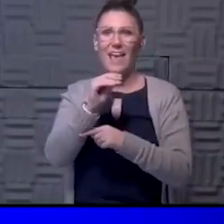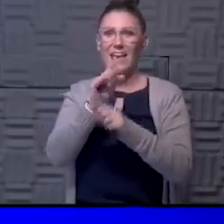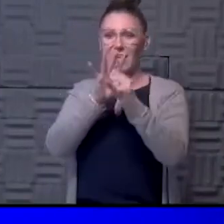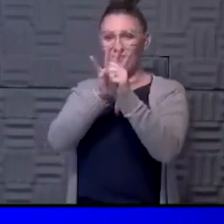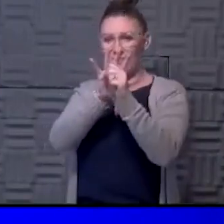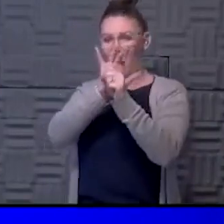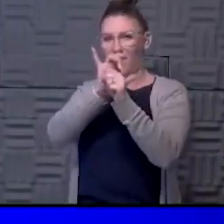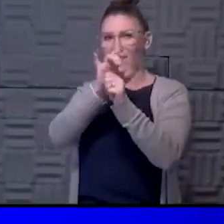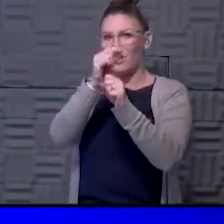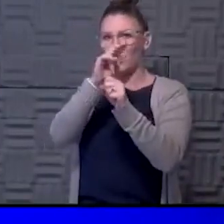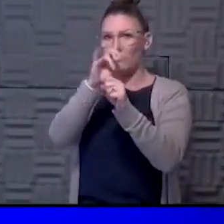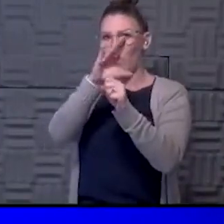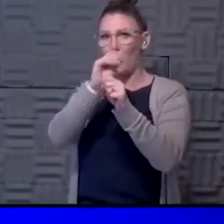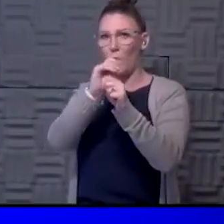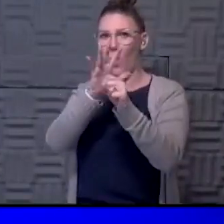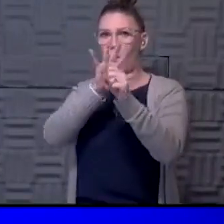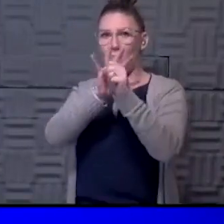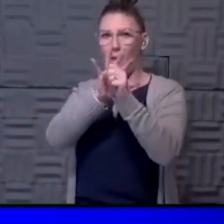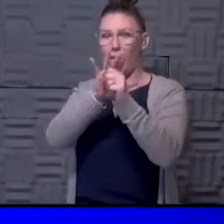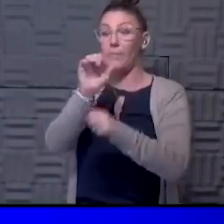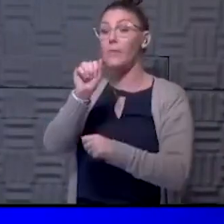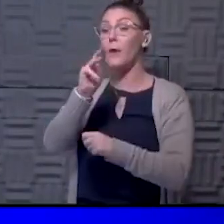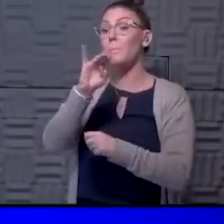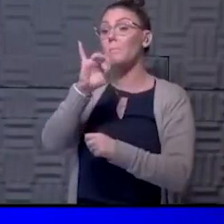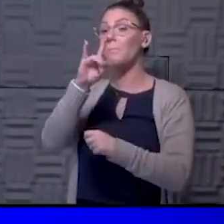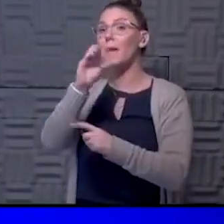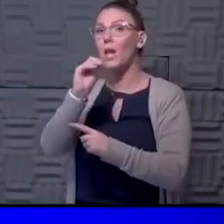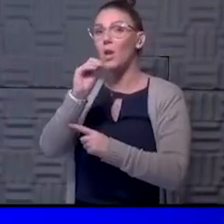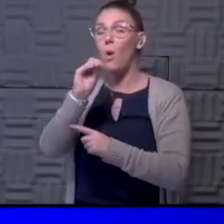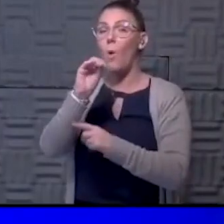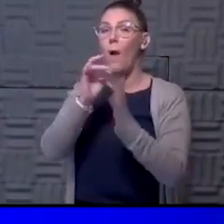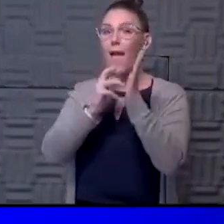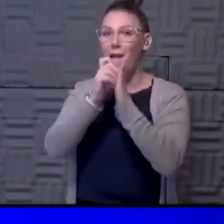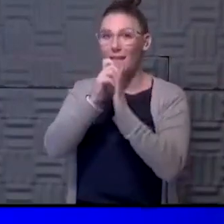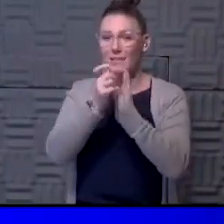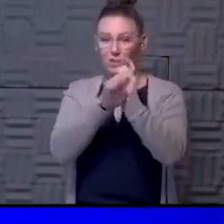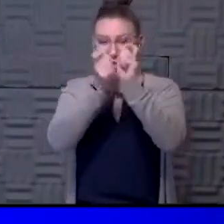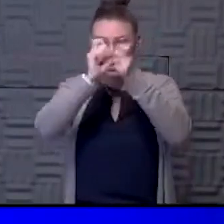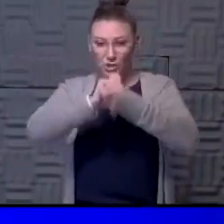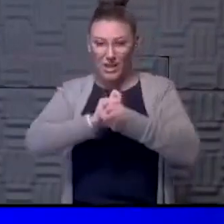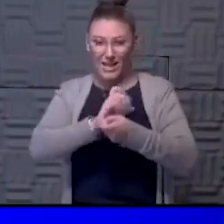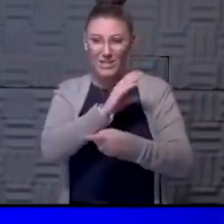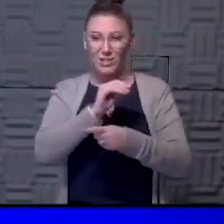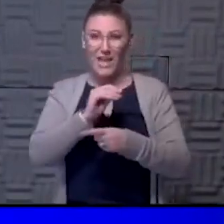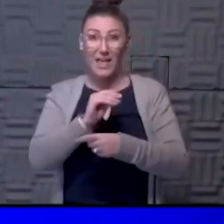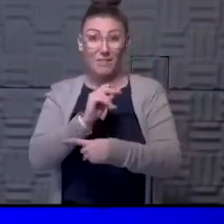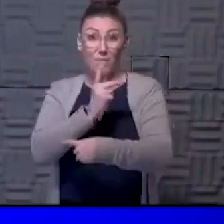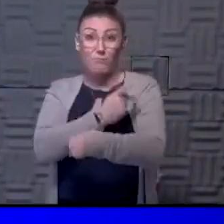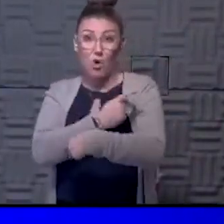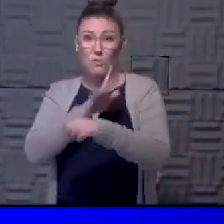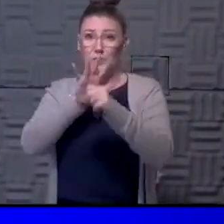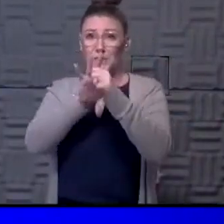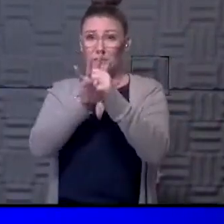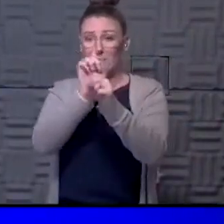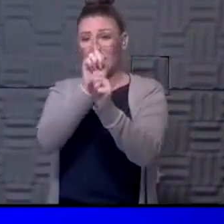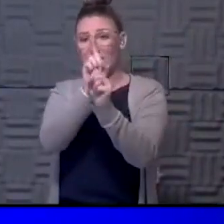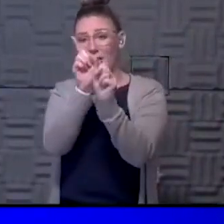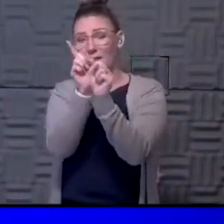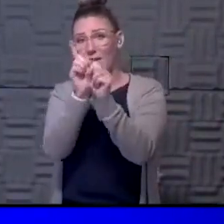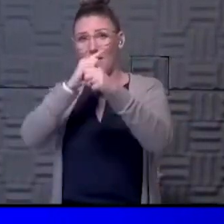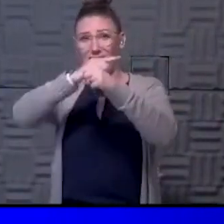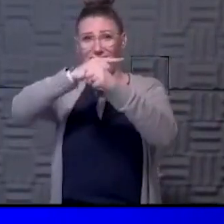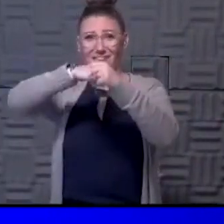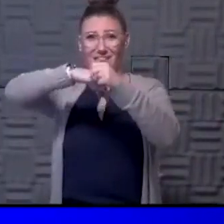acid changes to be formed. When the amino acids are changed, the conformation of the proteins that those amino acids make, i.e. the